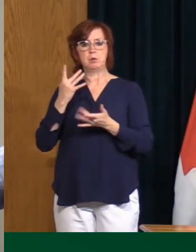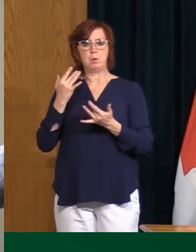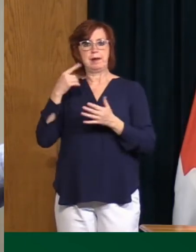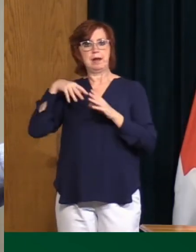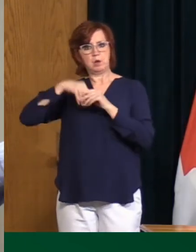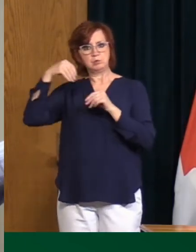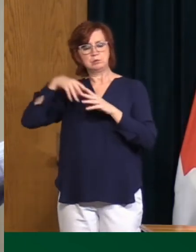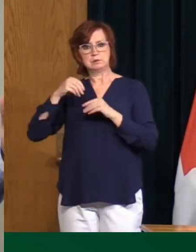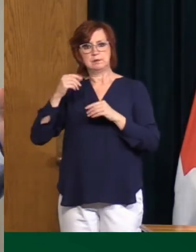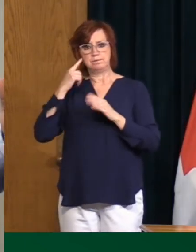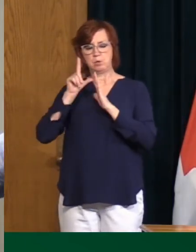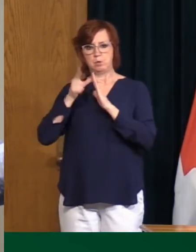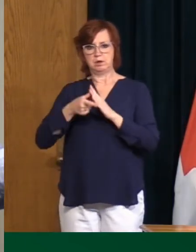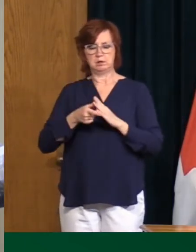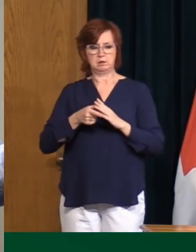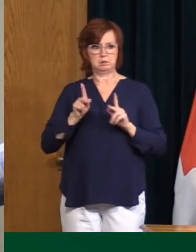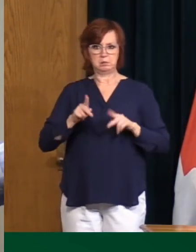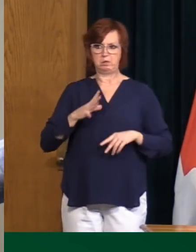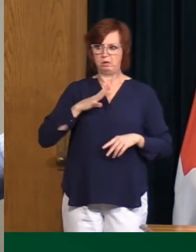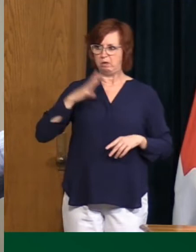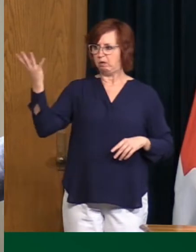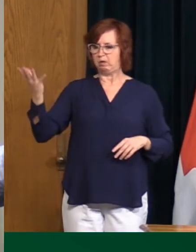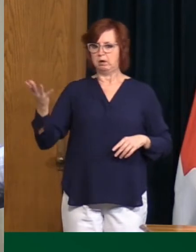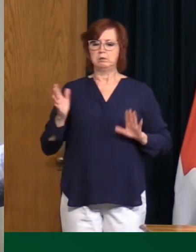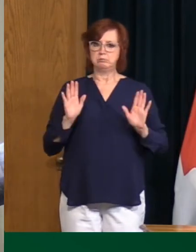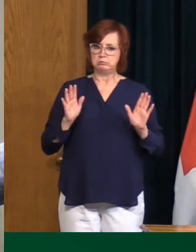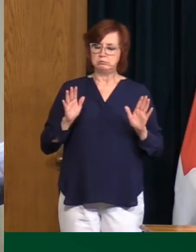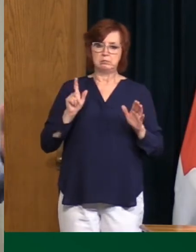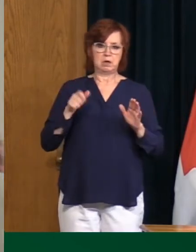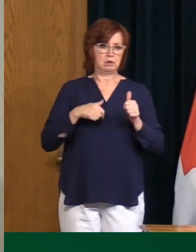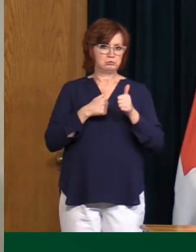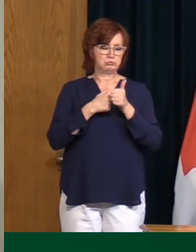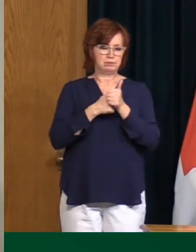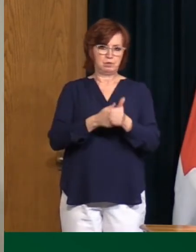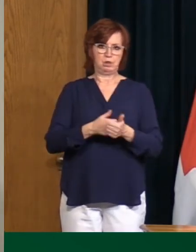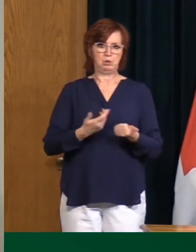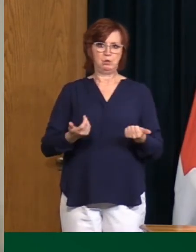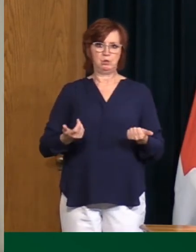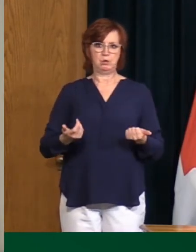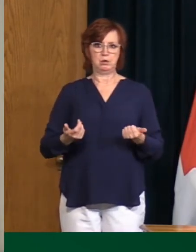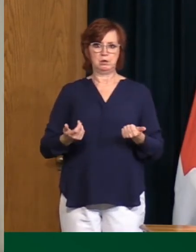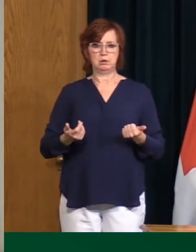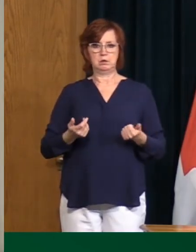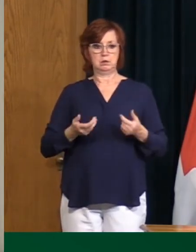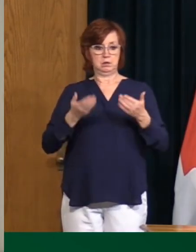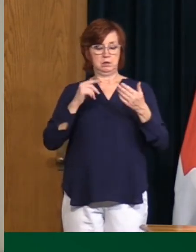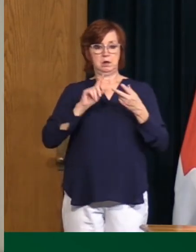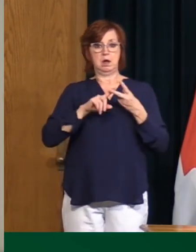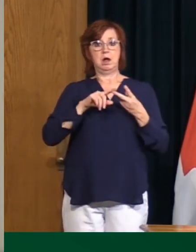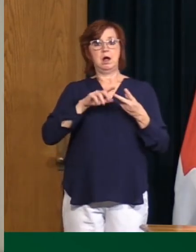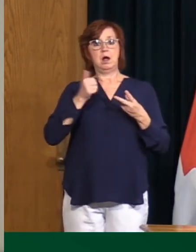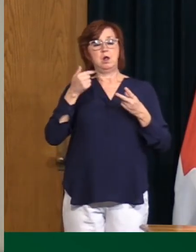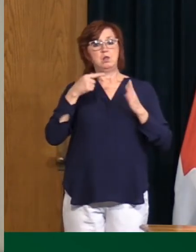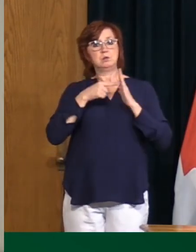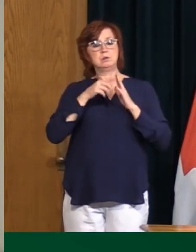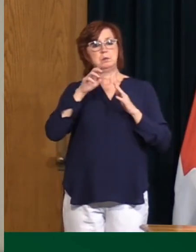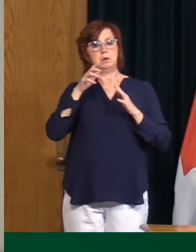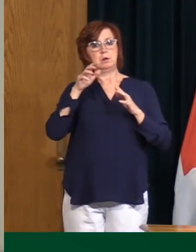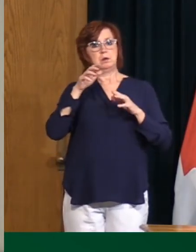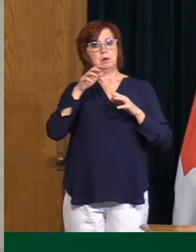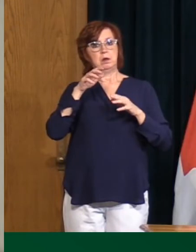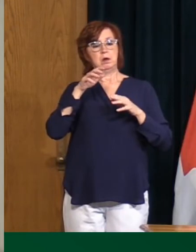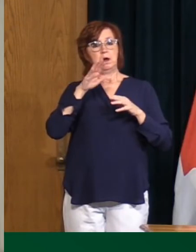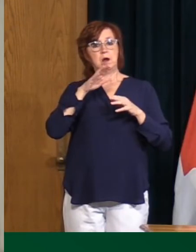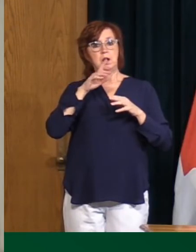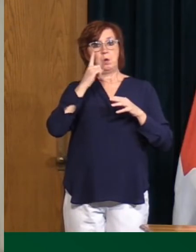those are administrative controls, and also going shopping only one person per household to reduce that crowding. And then there are engineering controls, and